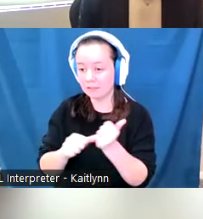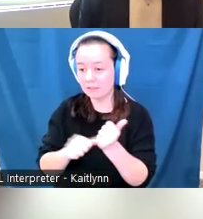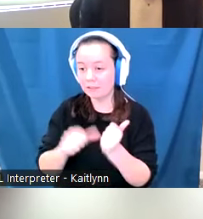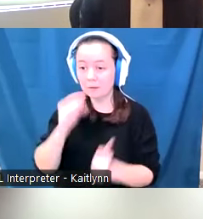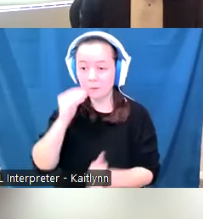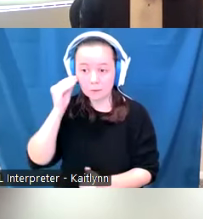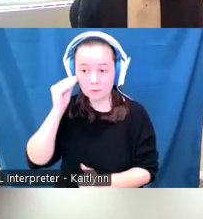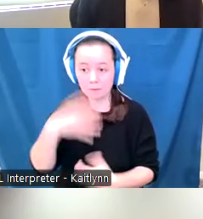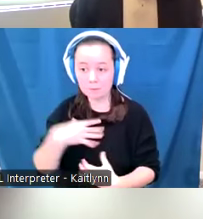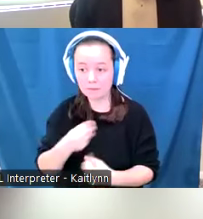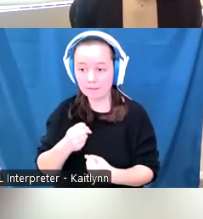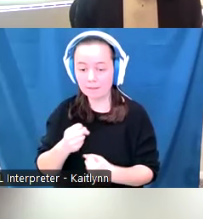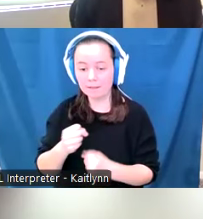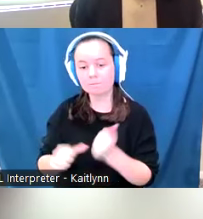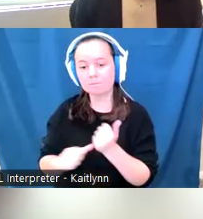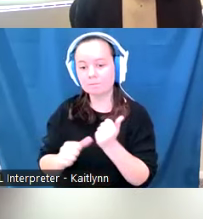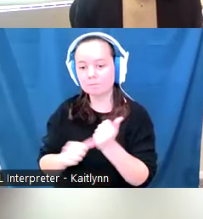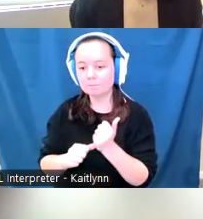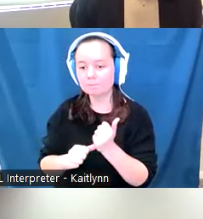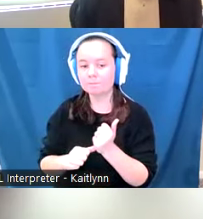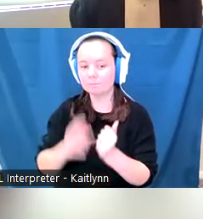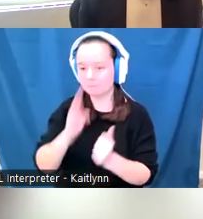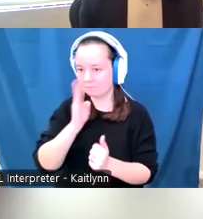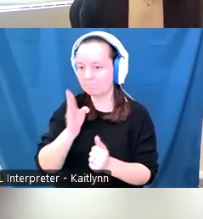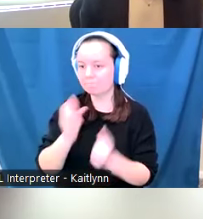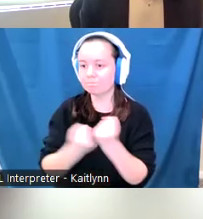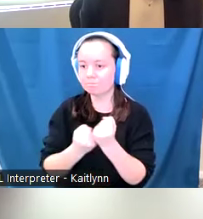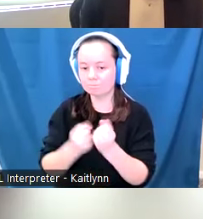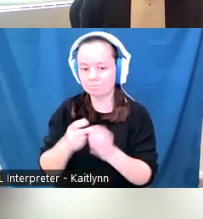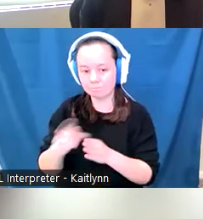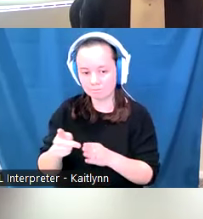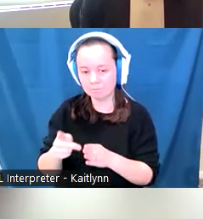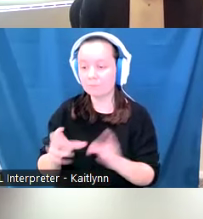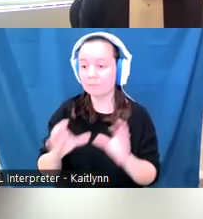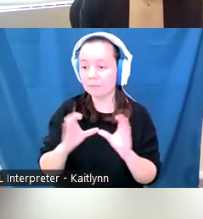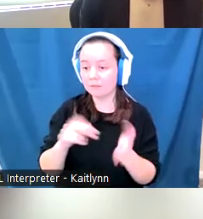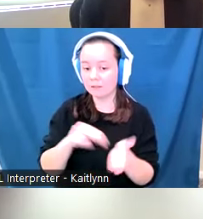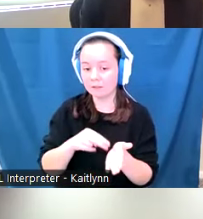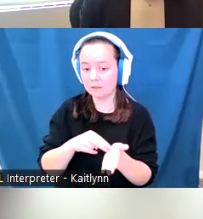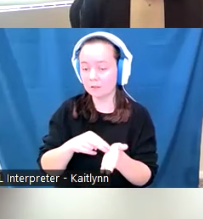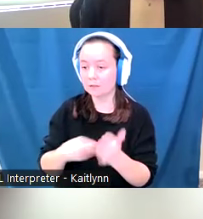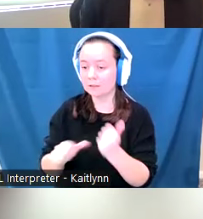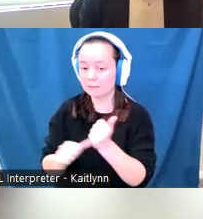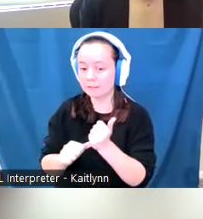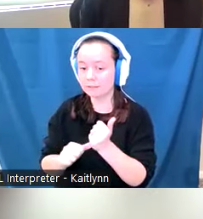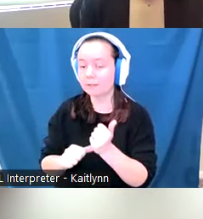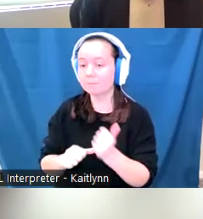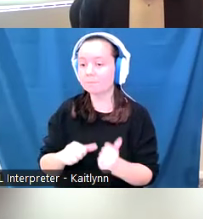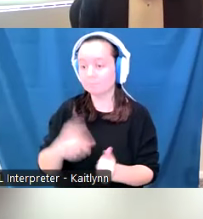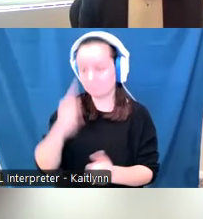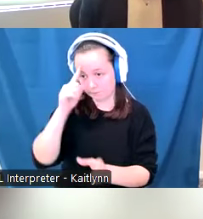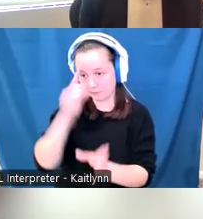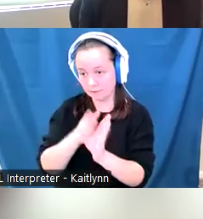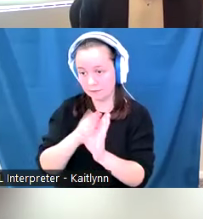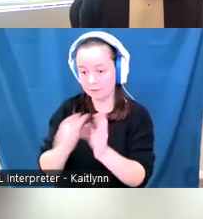support professionals, certified nursing assistants, psychiatric aides, and unpaid caregivers. And I want to note that